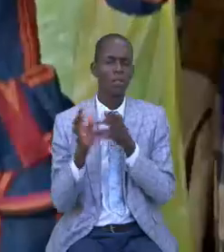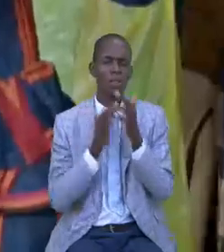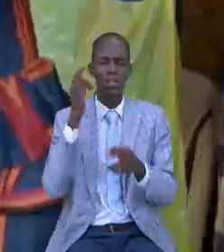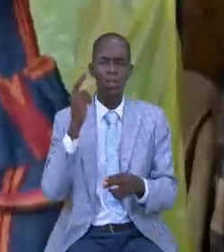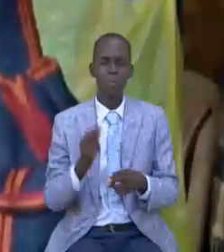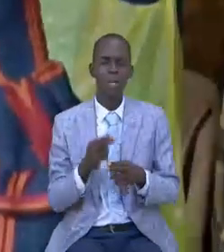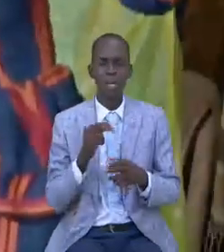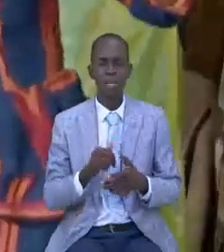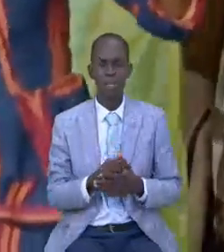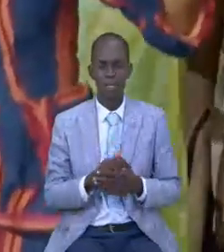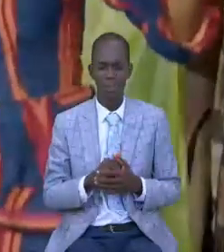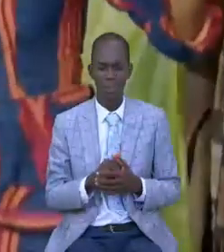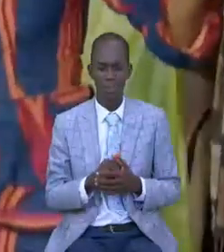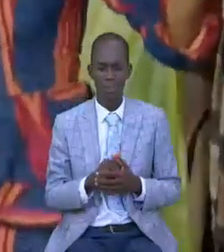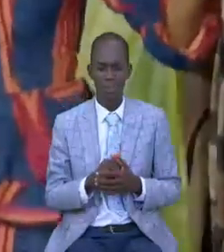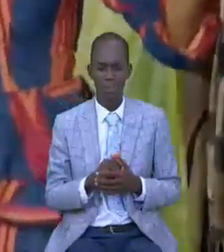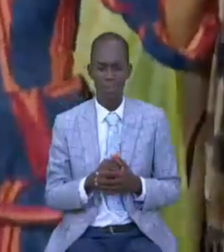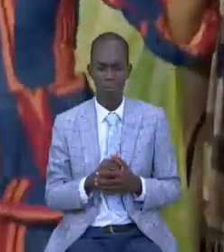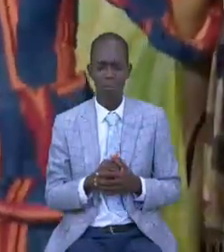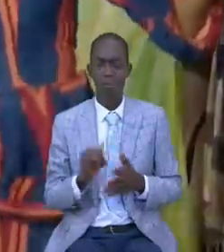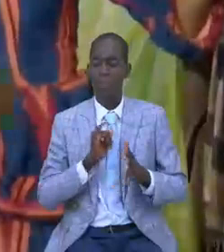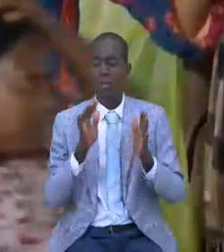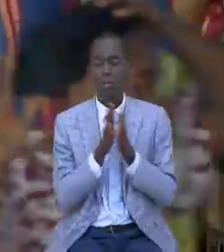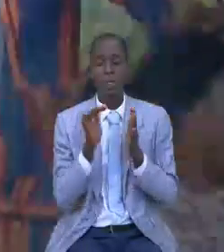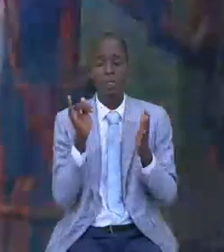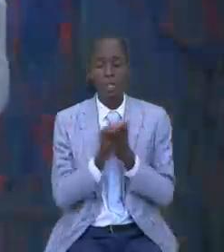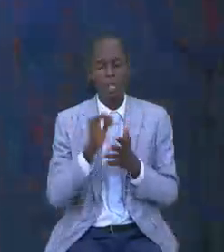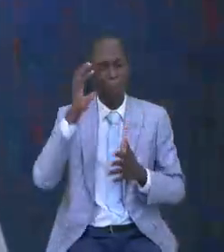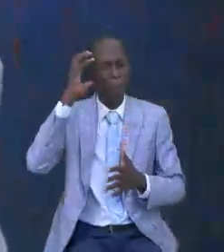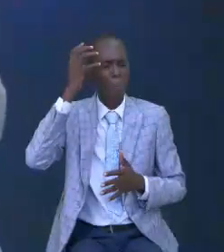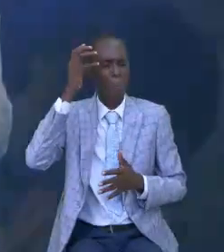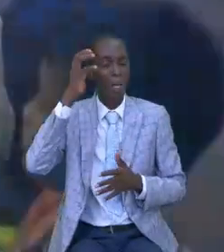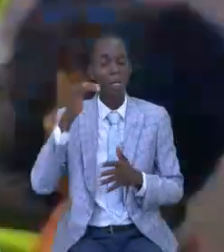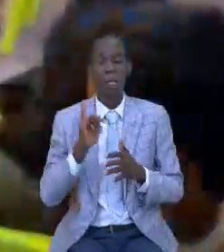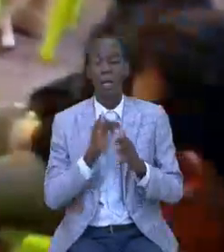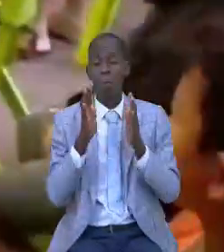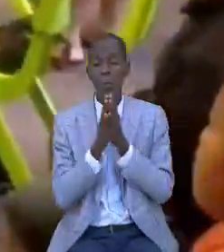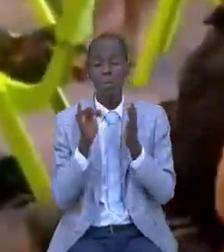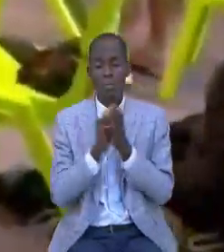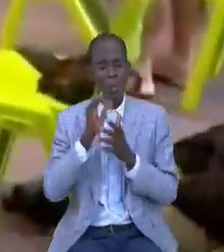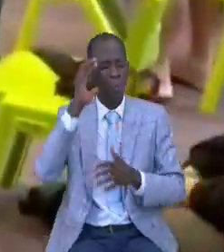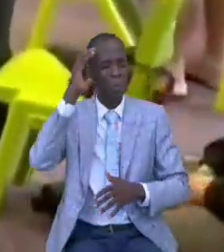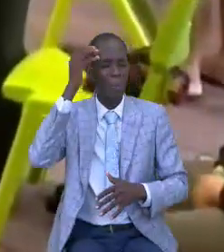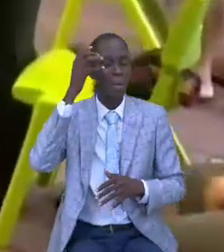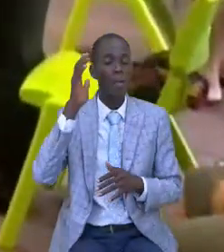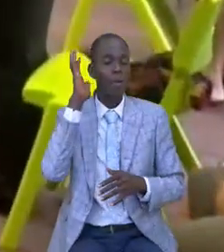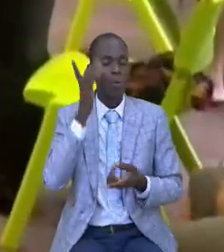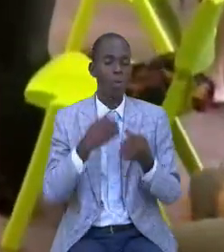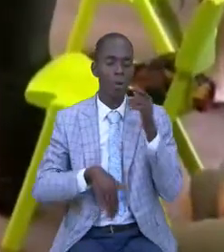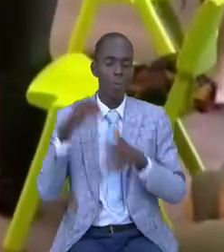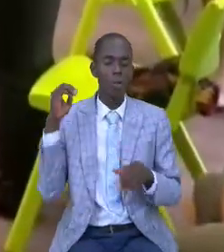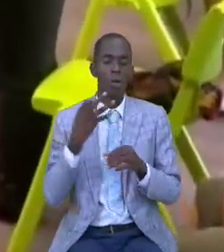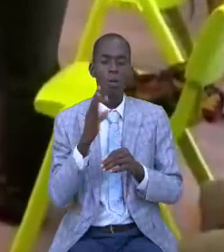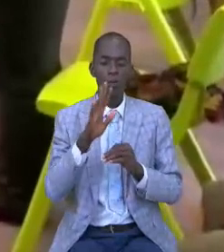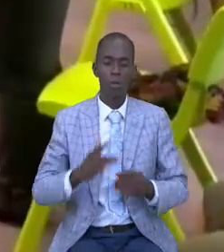Jesus' name. And I pray that that insanity, I pray that that madness will come out of